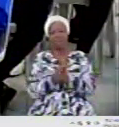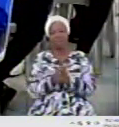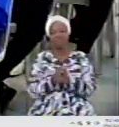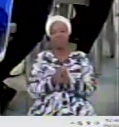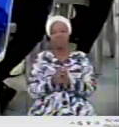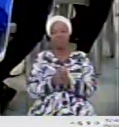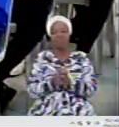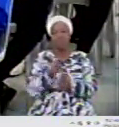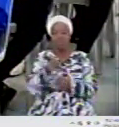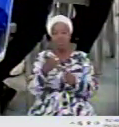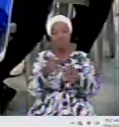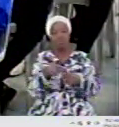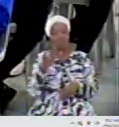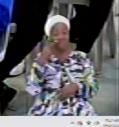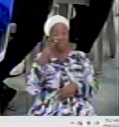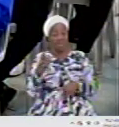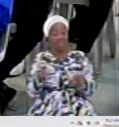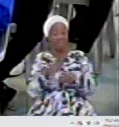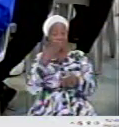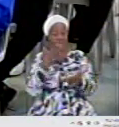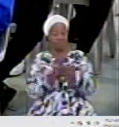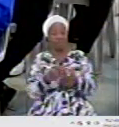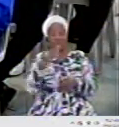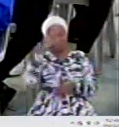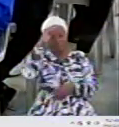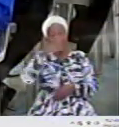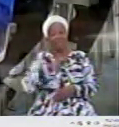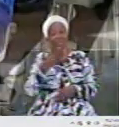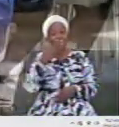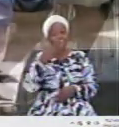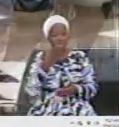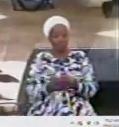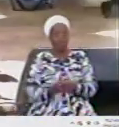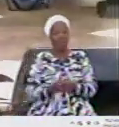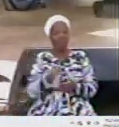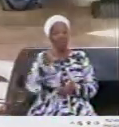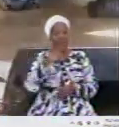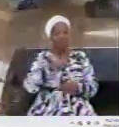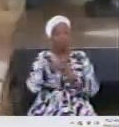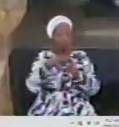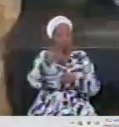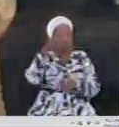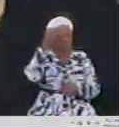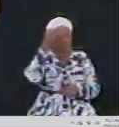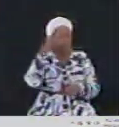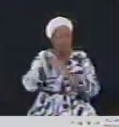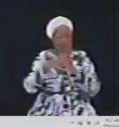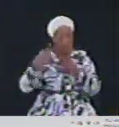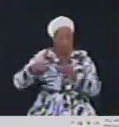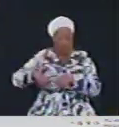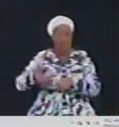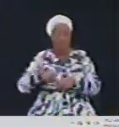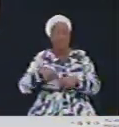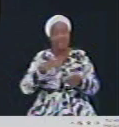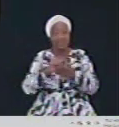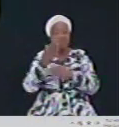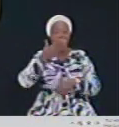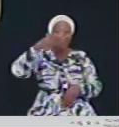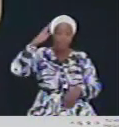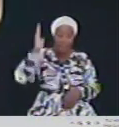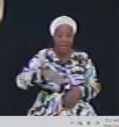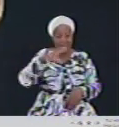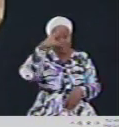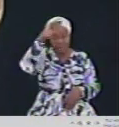to be looked at as a good man, as a good woman, when you know in your heart of hearts you are a bad